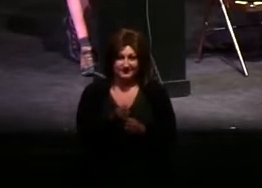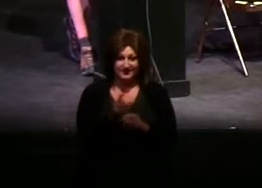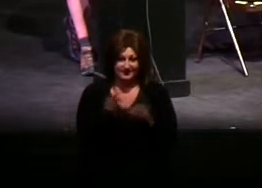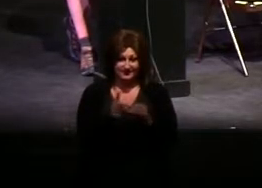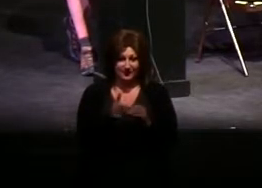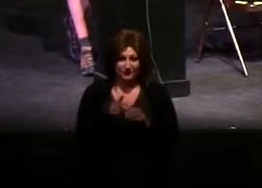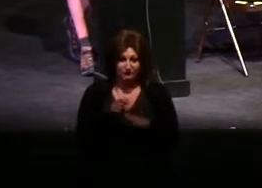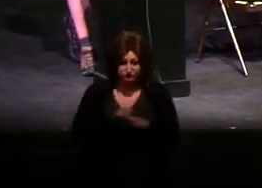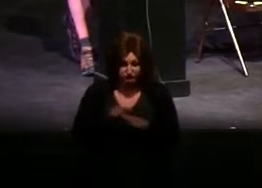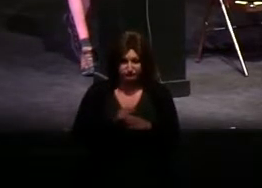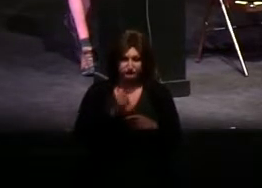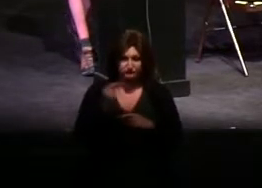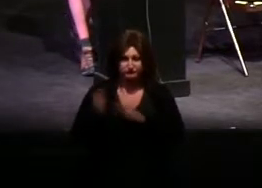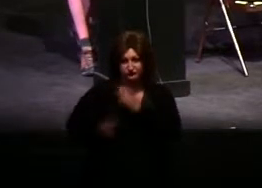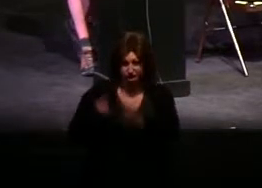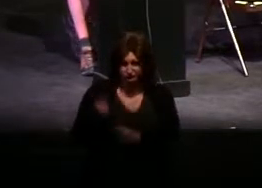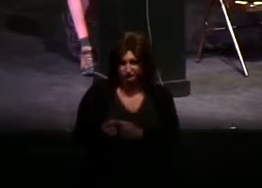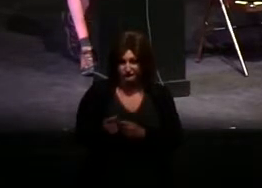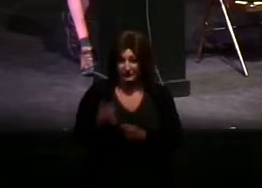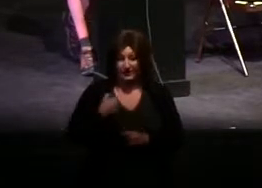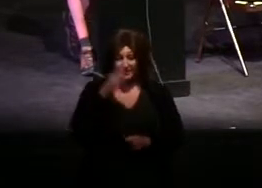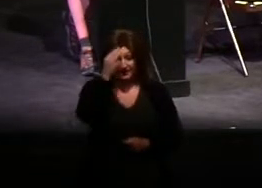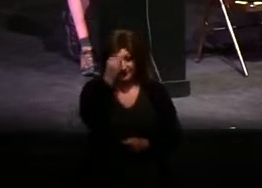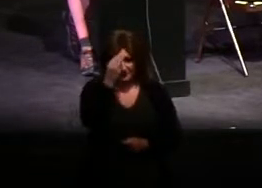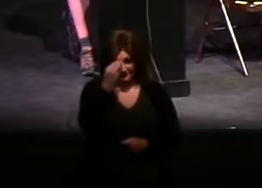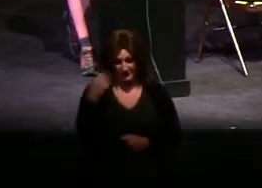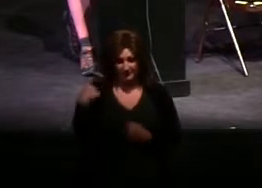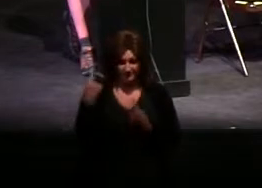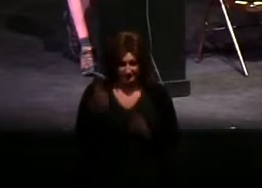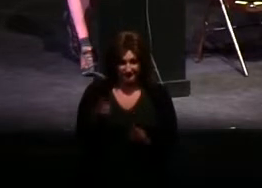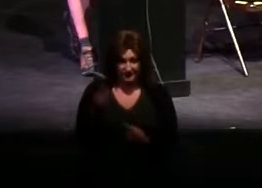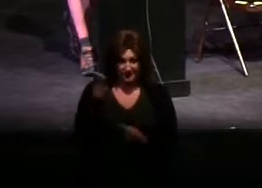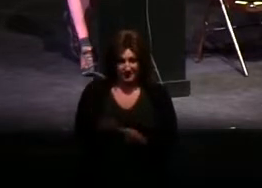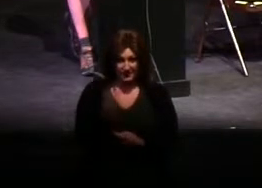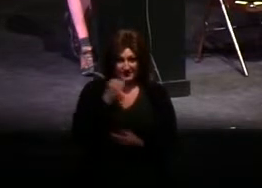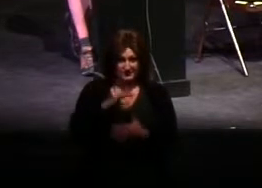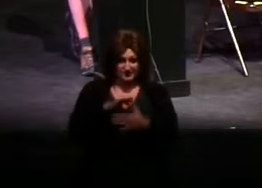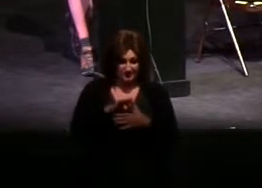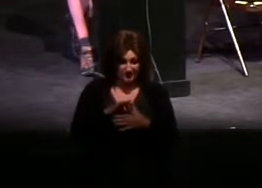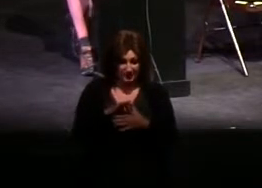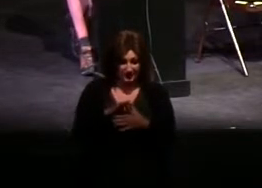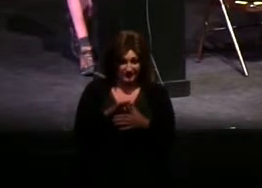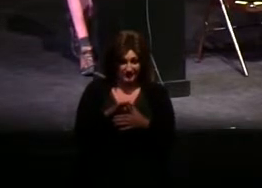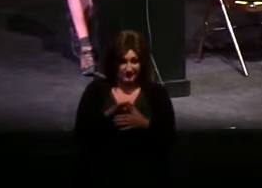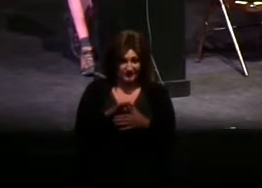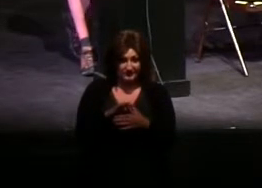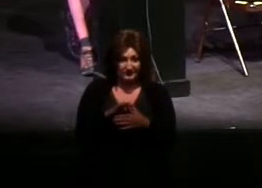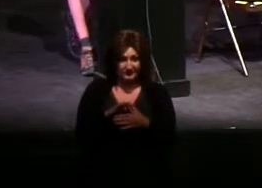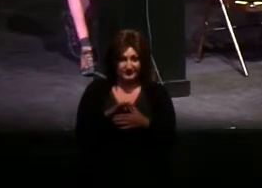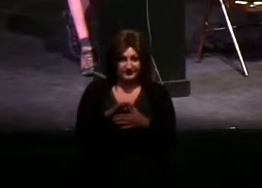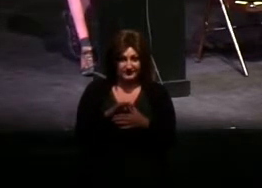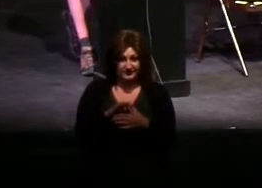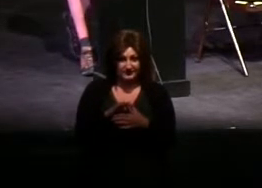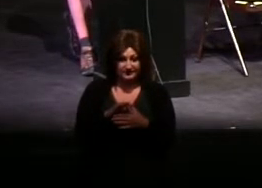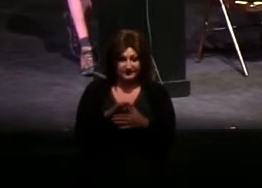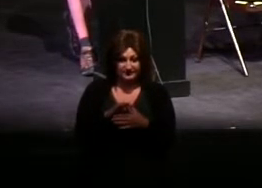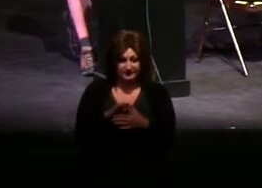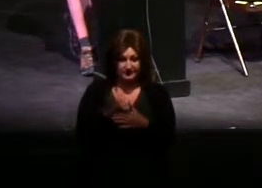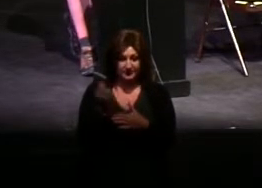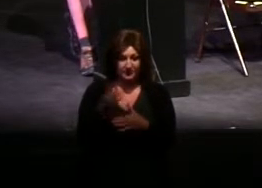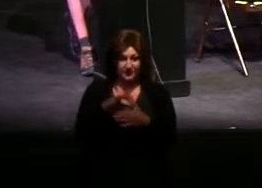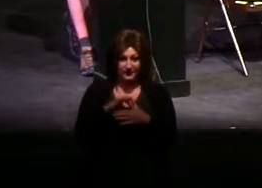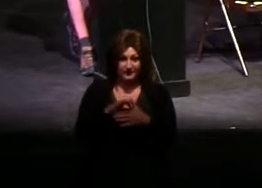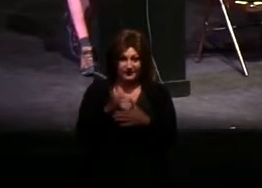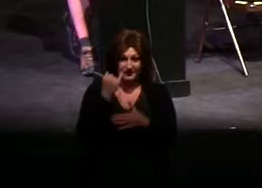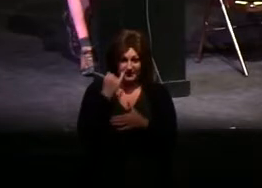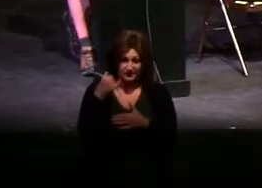of ritual. I am a Muslim, you see. A Muslim must eat meat. A Muslim must eat only